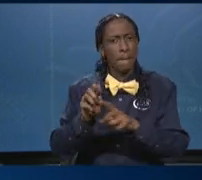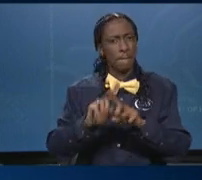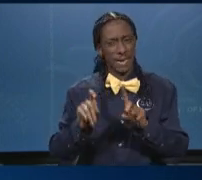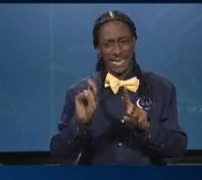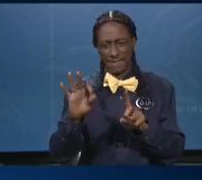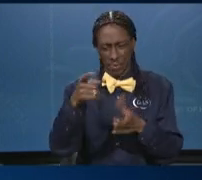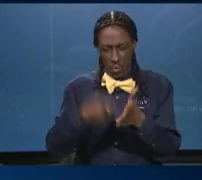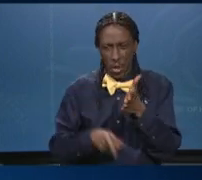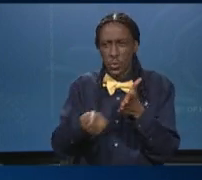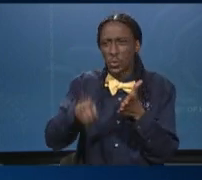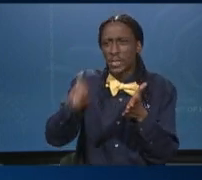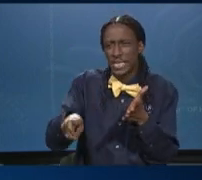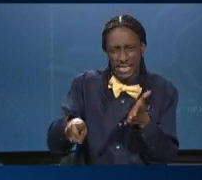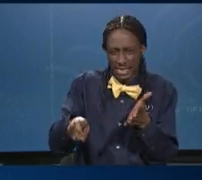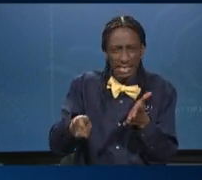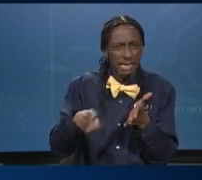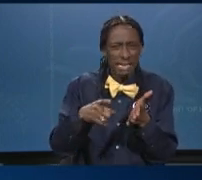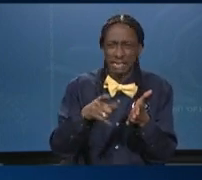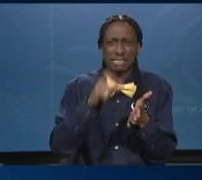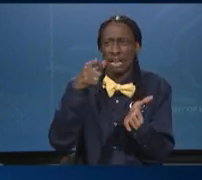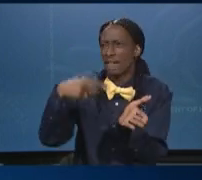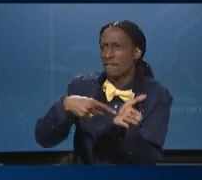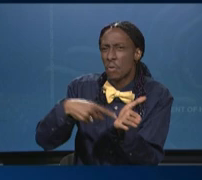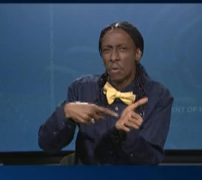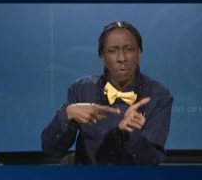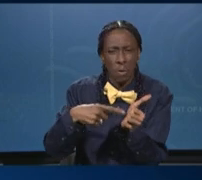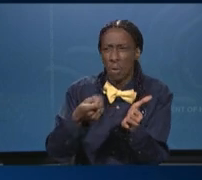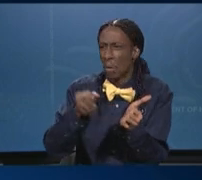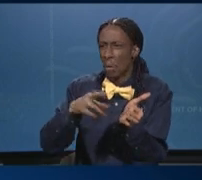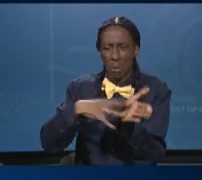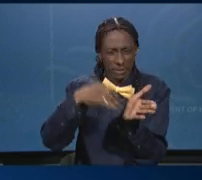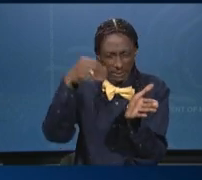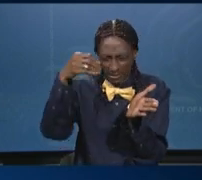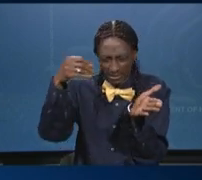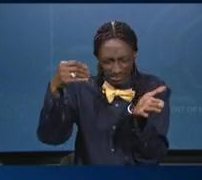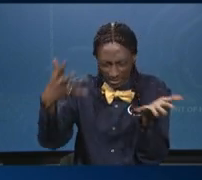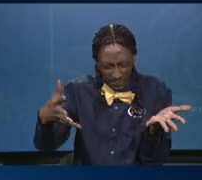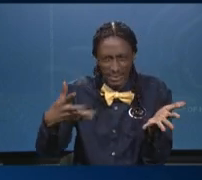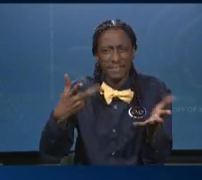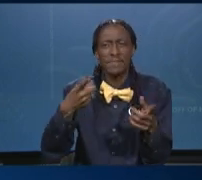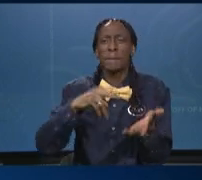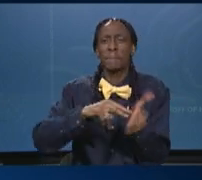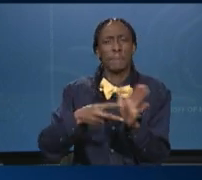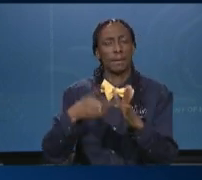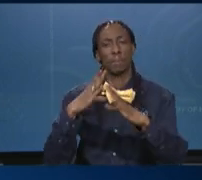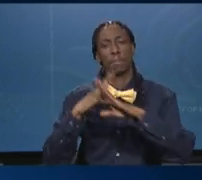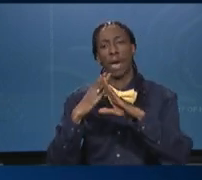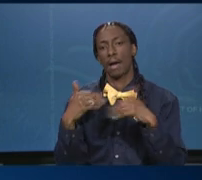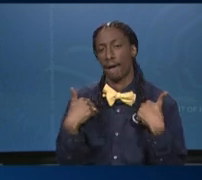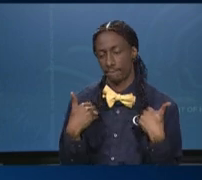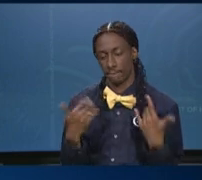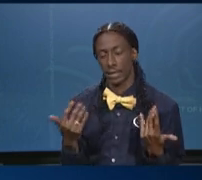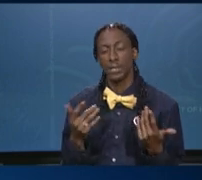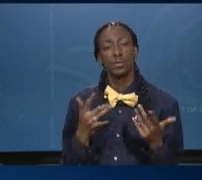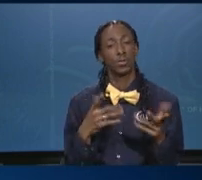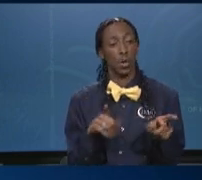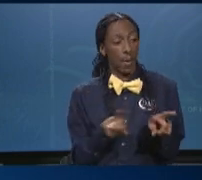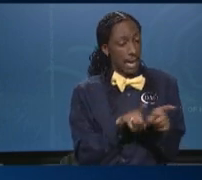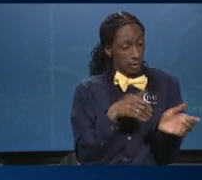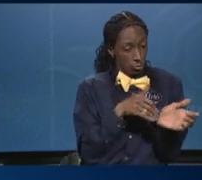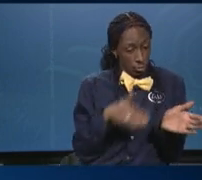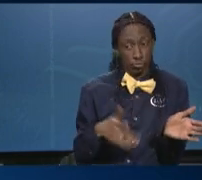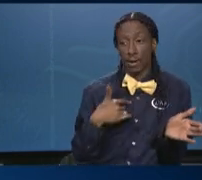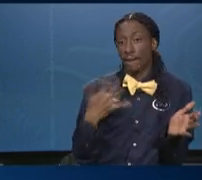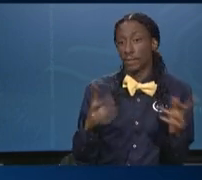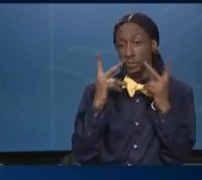too expensive, that prevents us from being able to keep people healthy. And so, as a physician, I have seen this. When